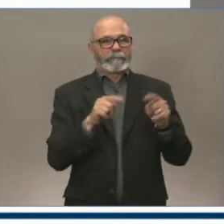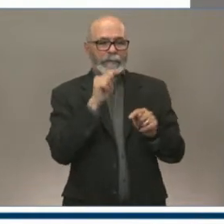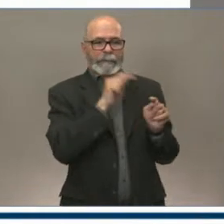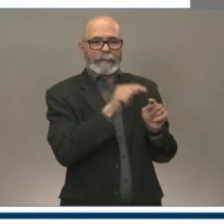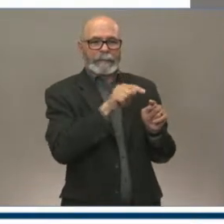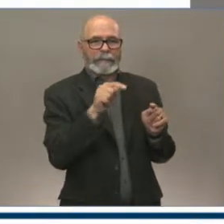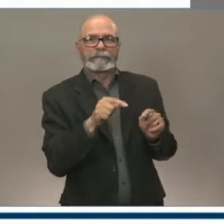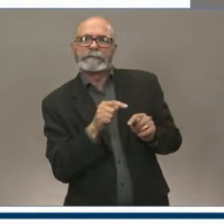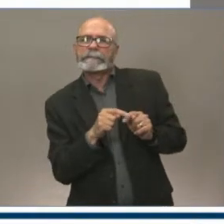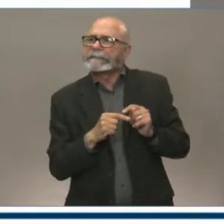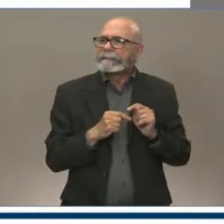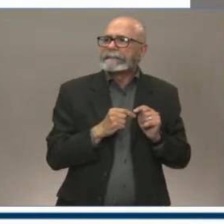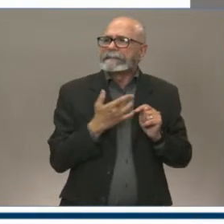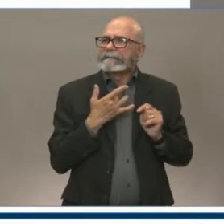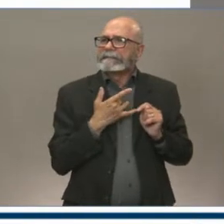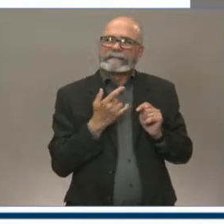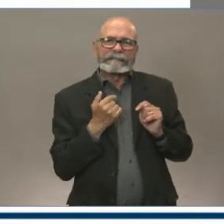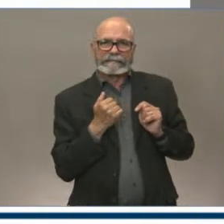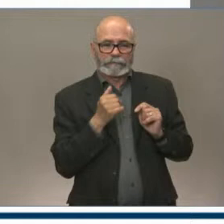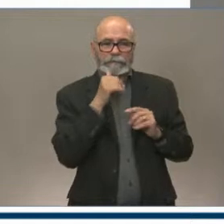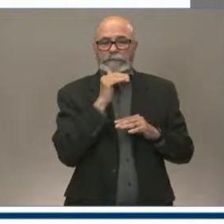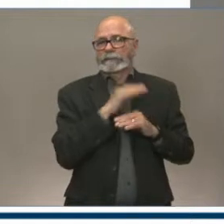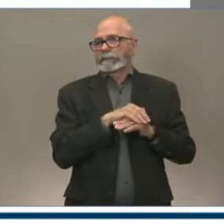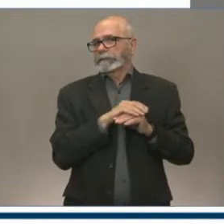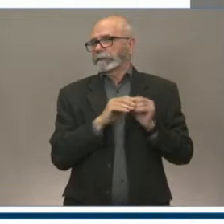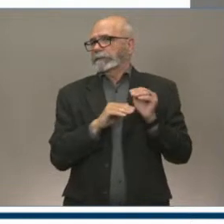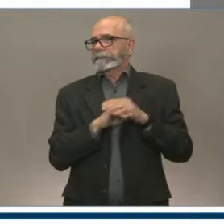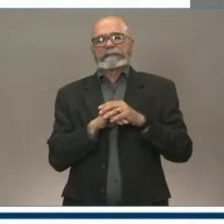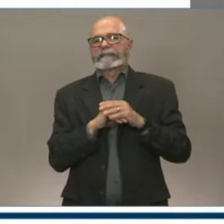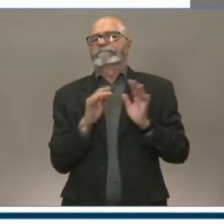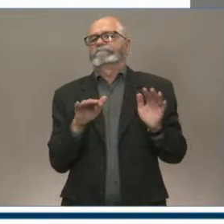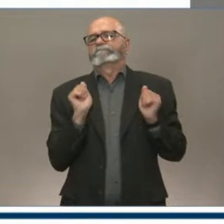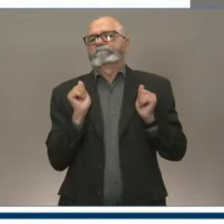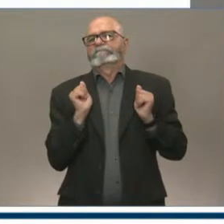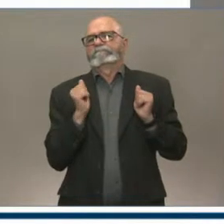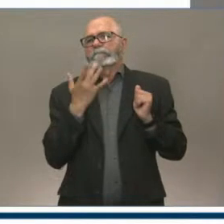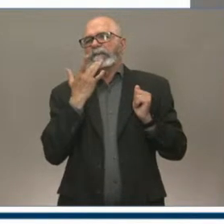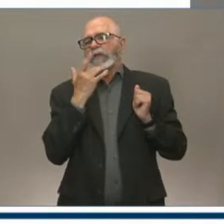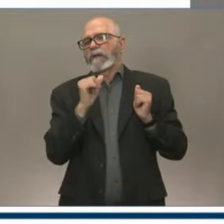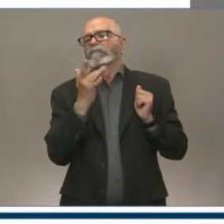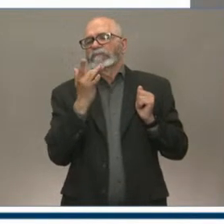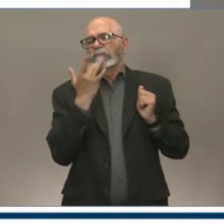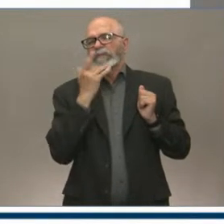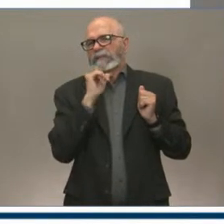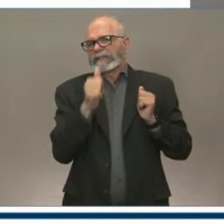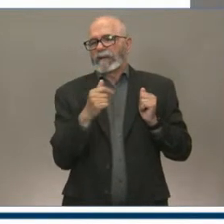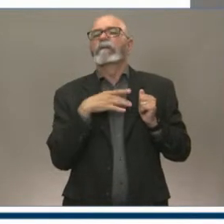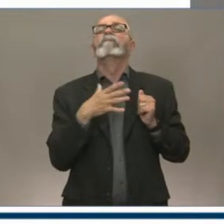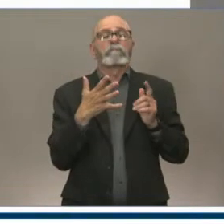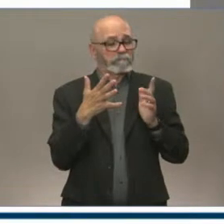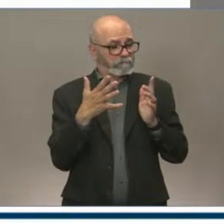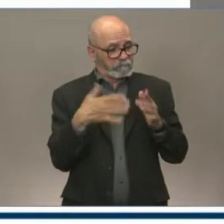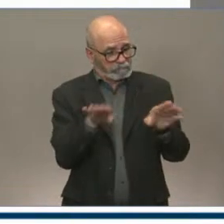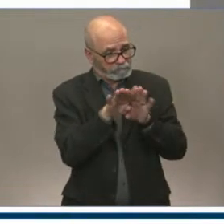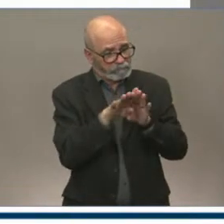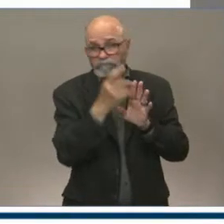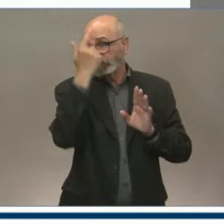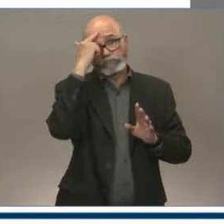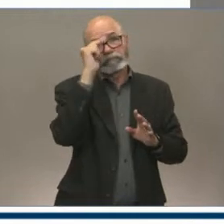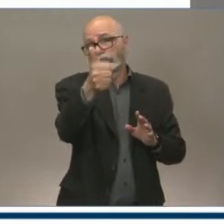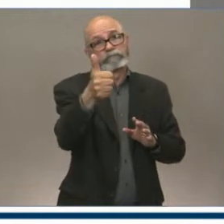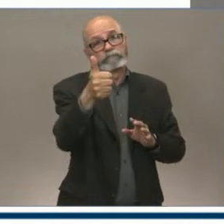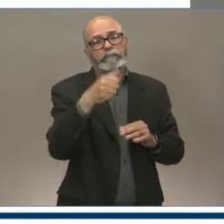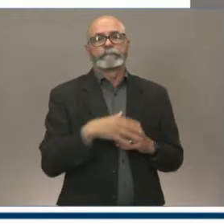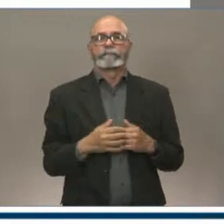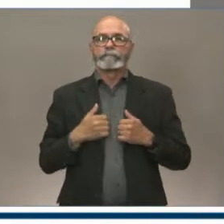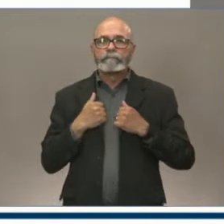feel uncomfortable, they can choose not to run their business. Weddings and funeral ceremonies can